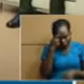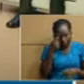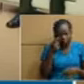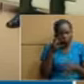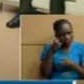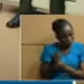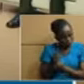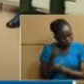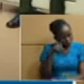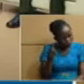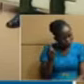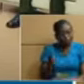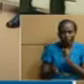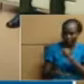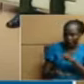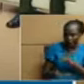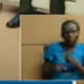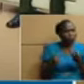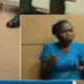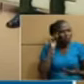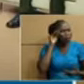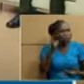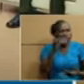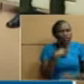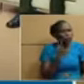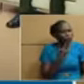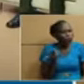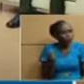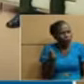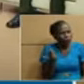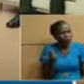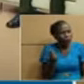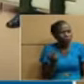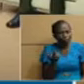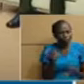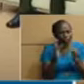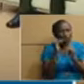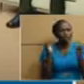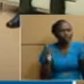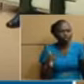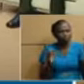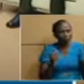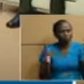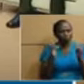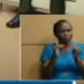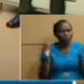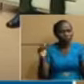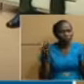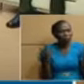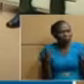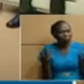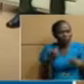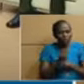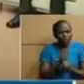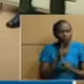Yes. So to whom are you sending this message? To whom do you send this message of equalization, of ensuring